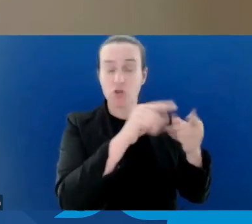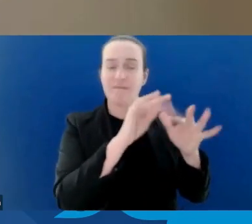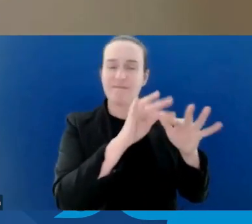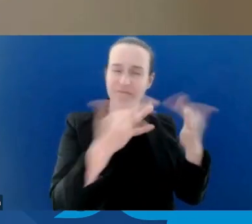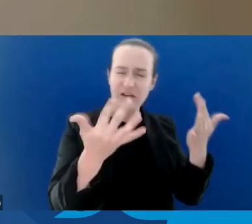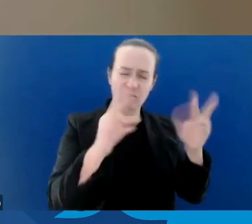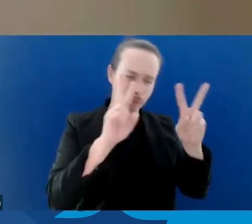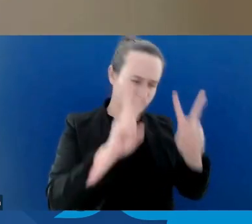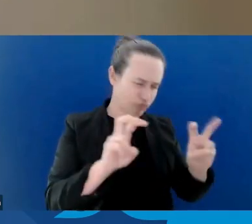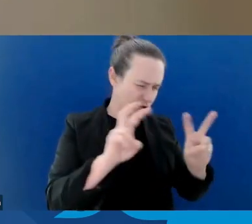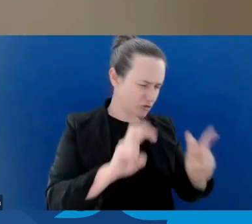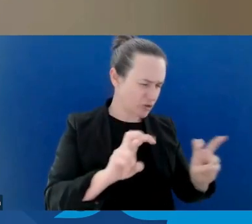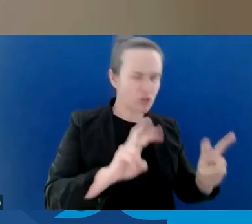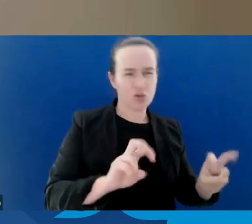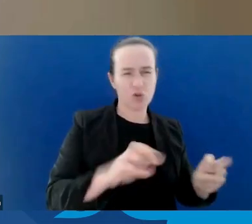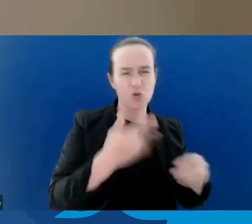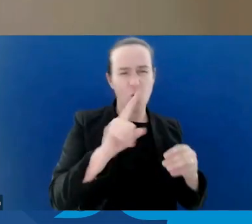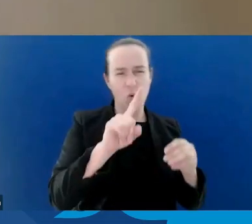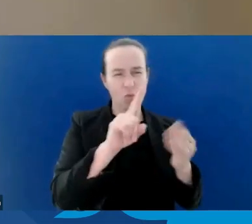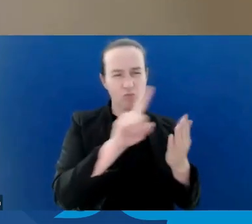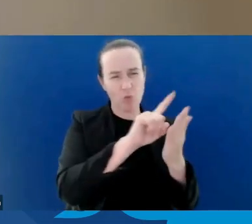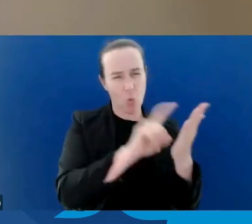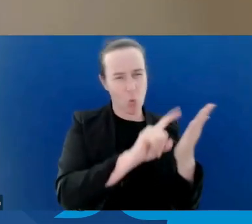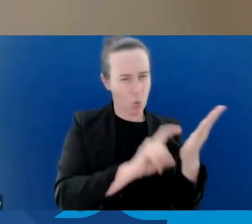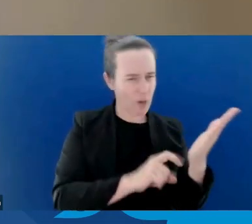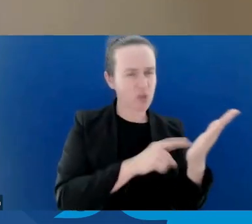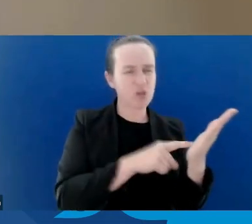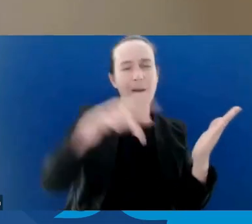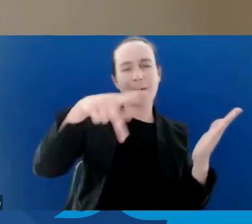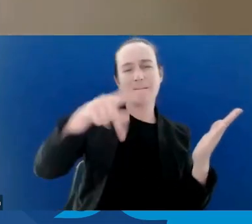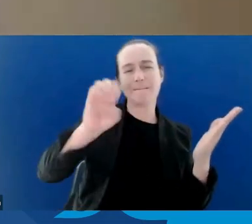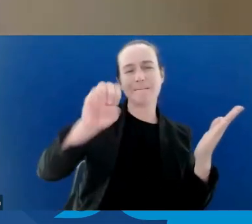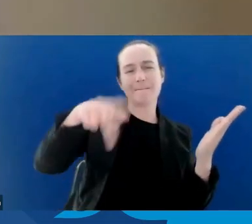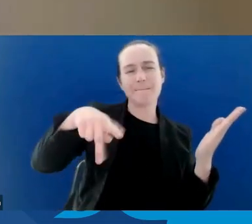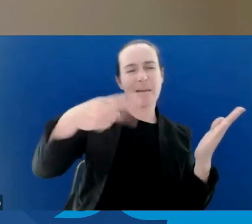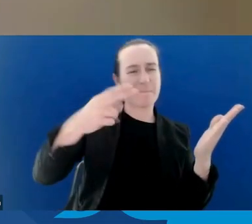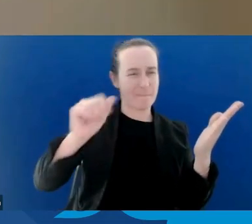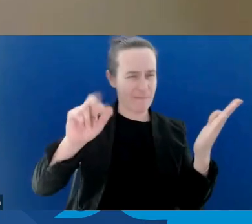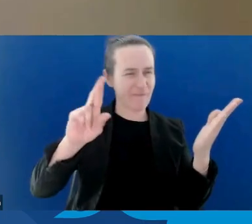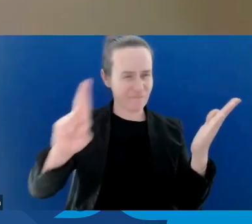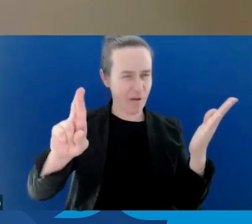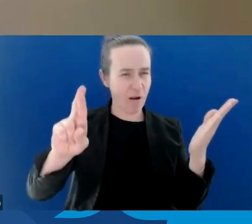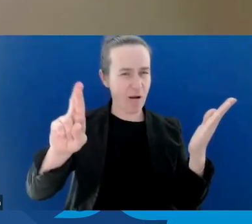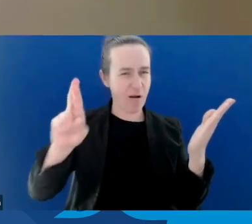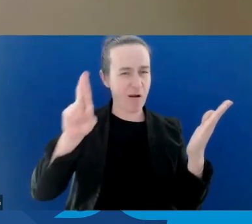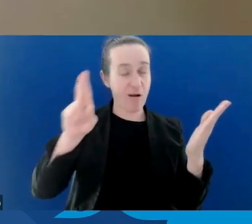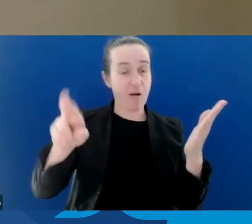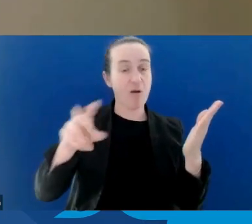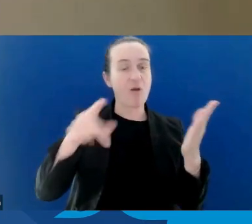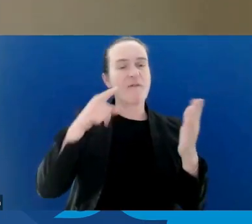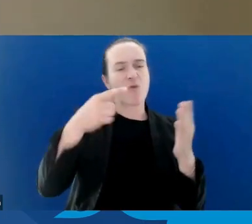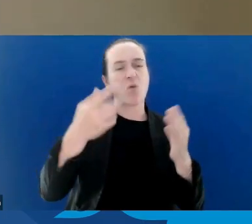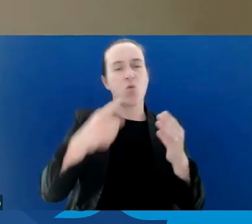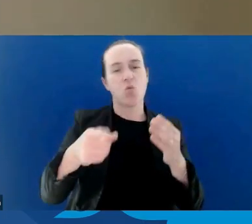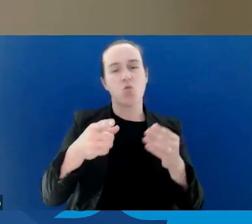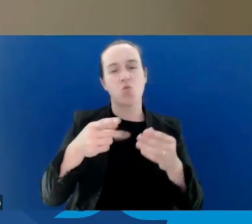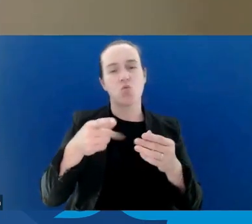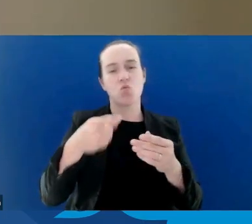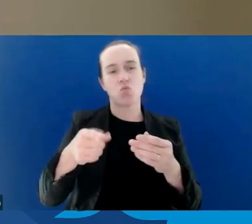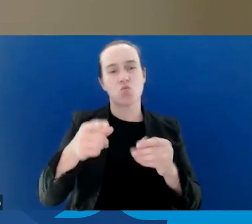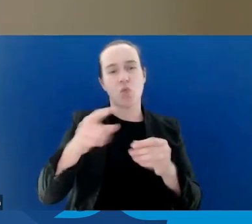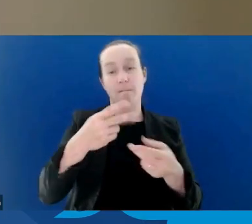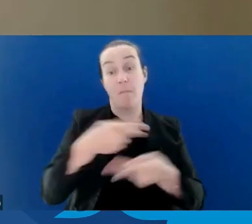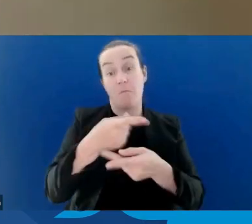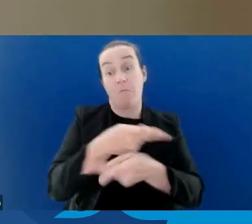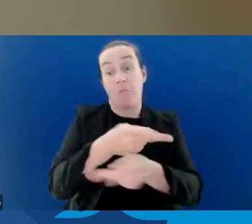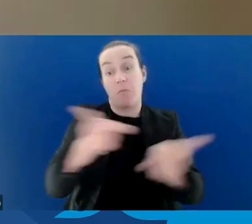or a survey on the PEPFAR cuts in terms of key population program. And she's indicated